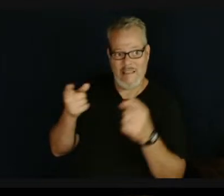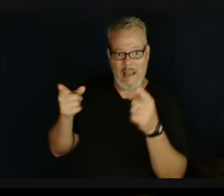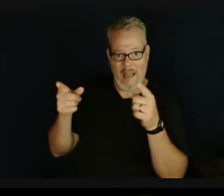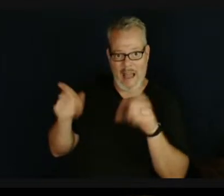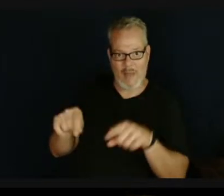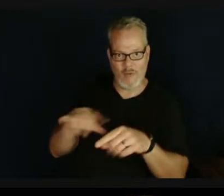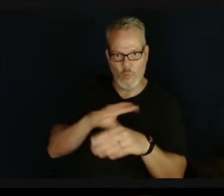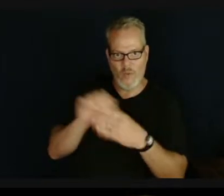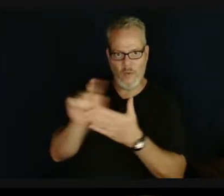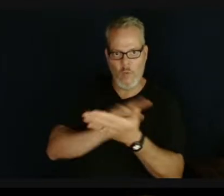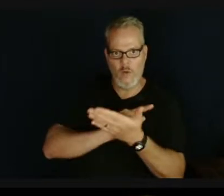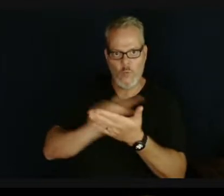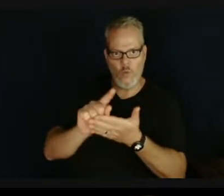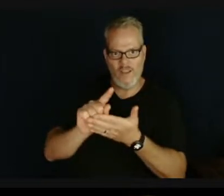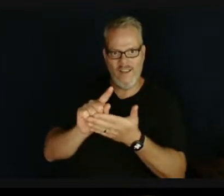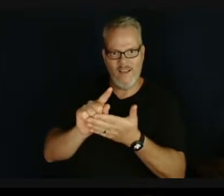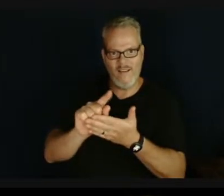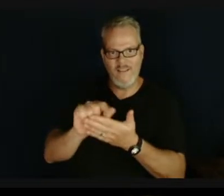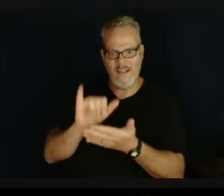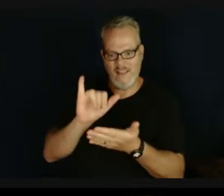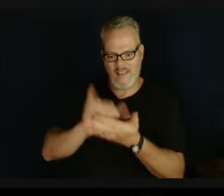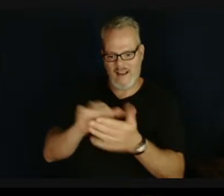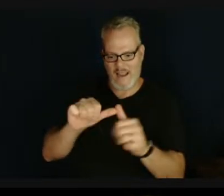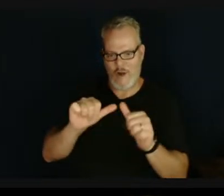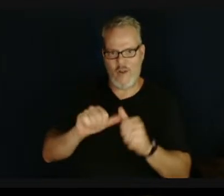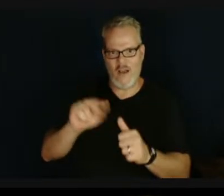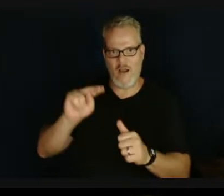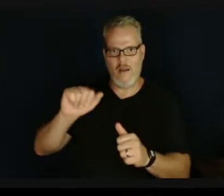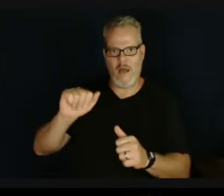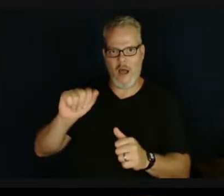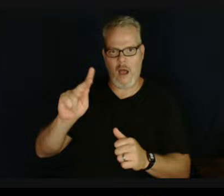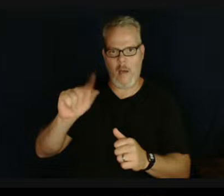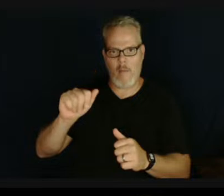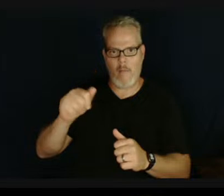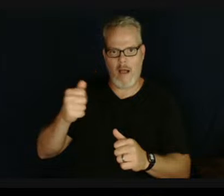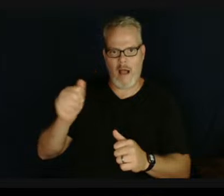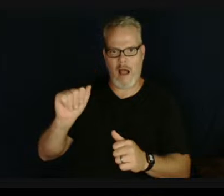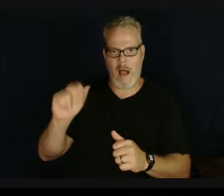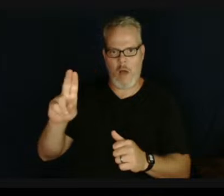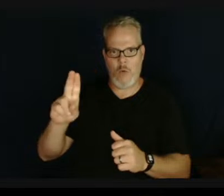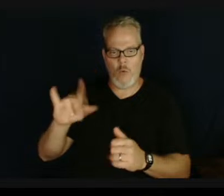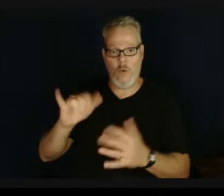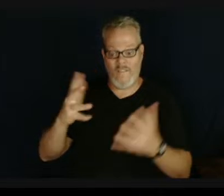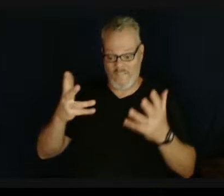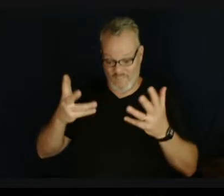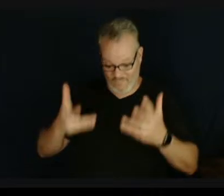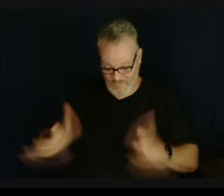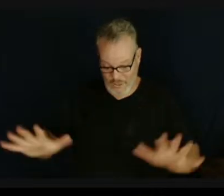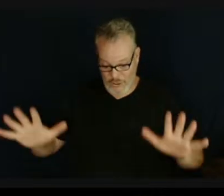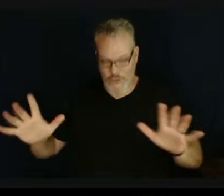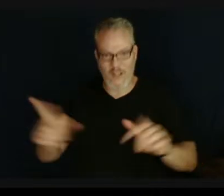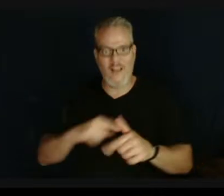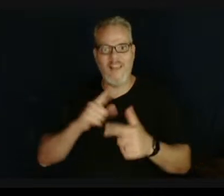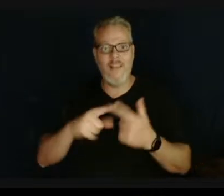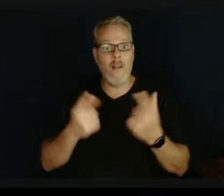week to erupt at Nepal. And after that happens, the south flank stalls for a little